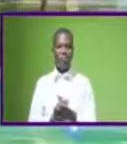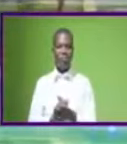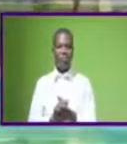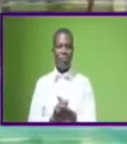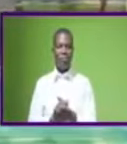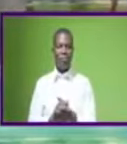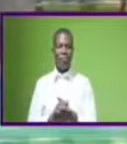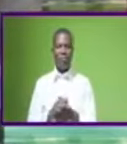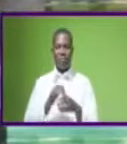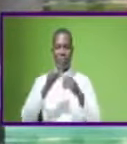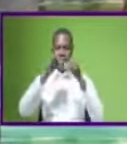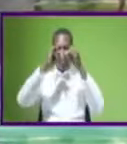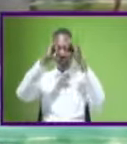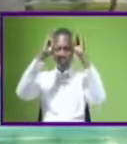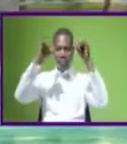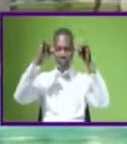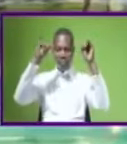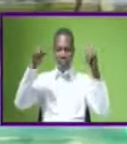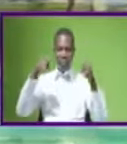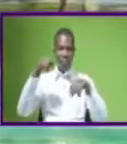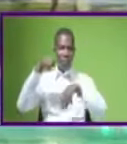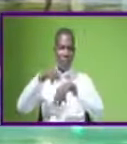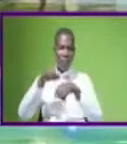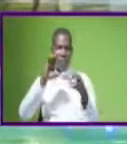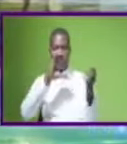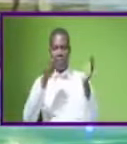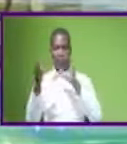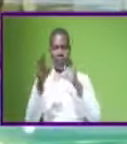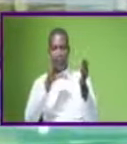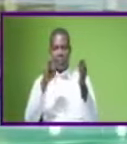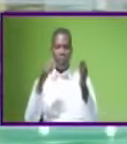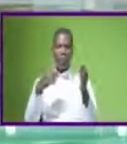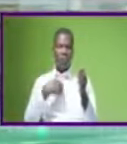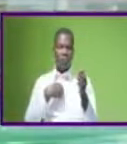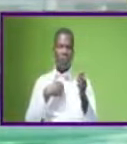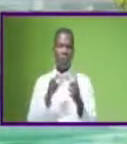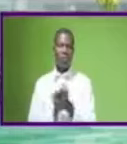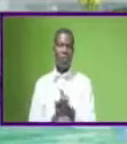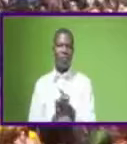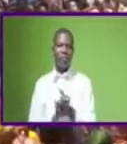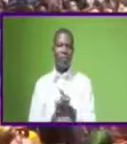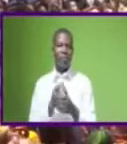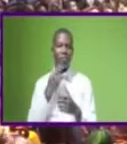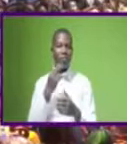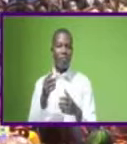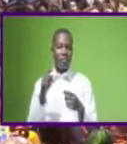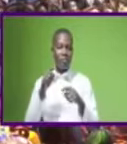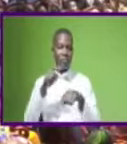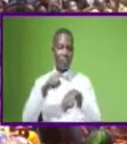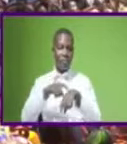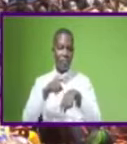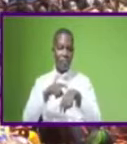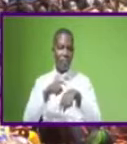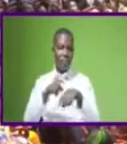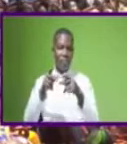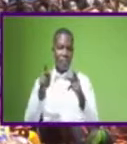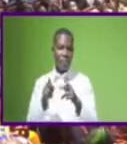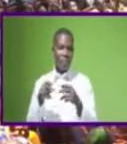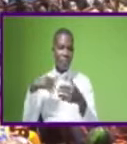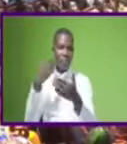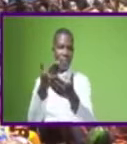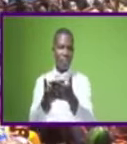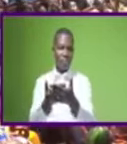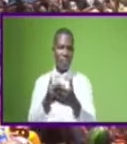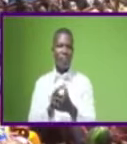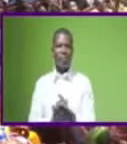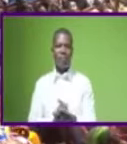Bosomo breswa ya de toto me besine monsha de yeduru. Why from the time and era that they tagged me with a deity to